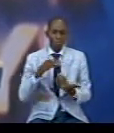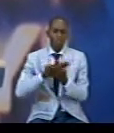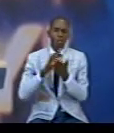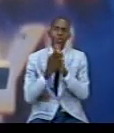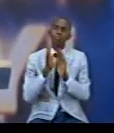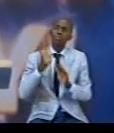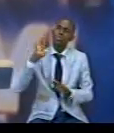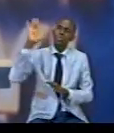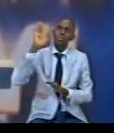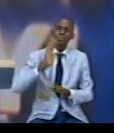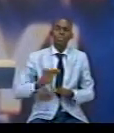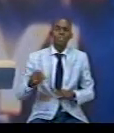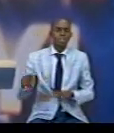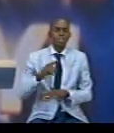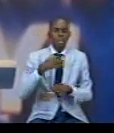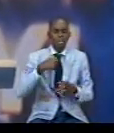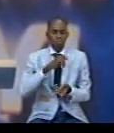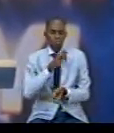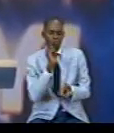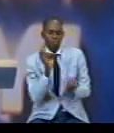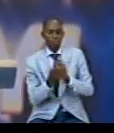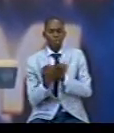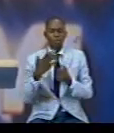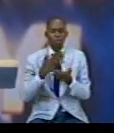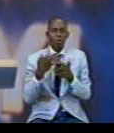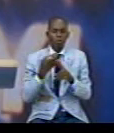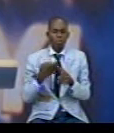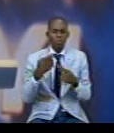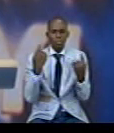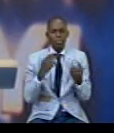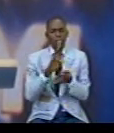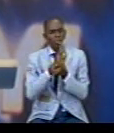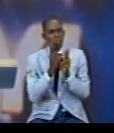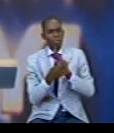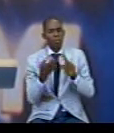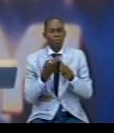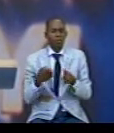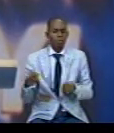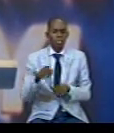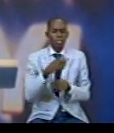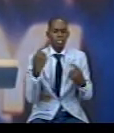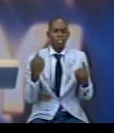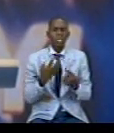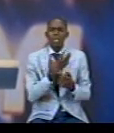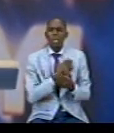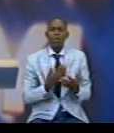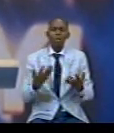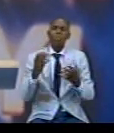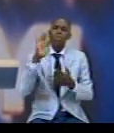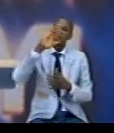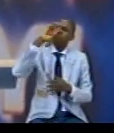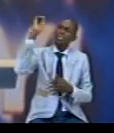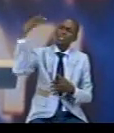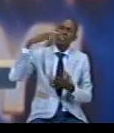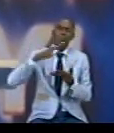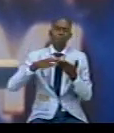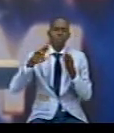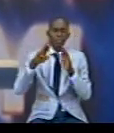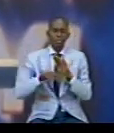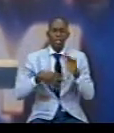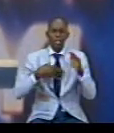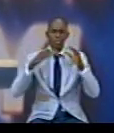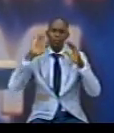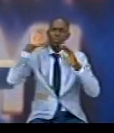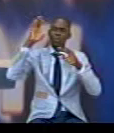from their sin. They have repented of their sins. And they want your grace and favor and forgiveness and your strength. I